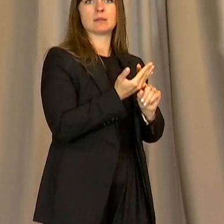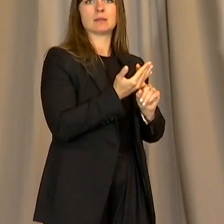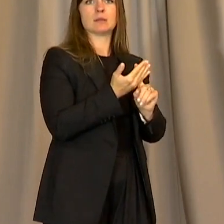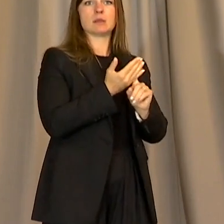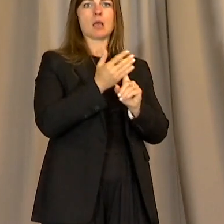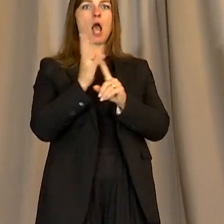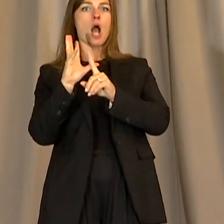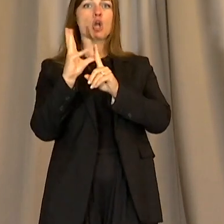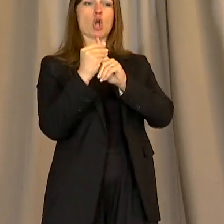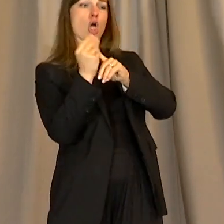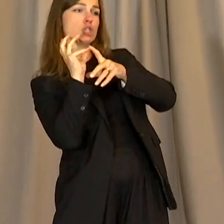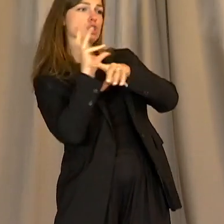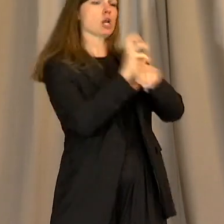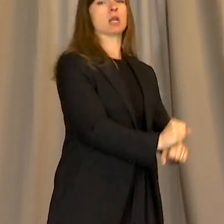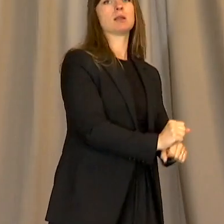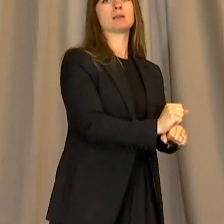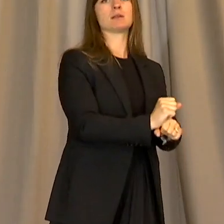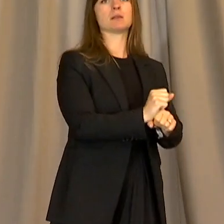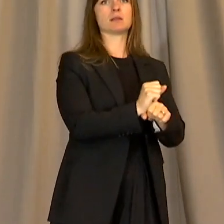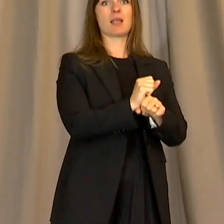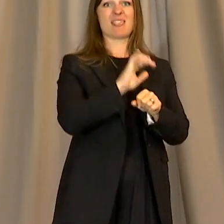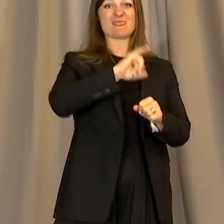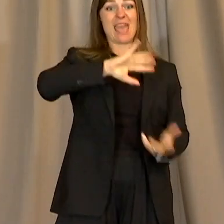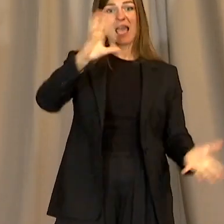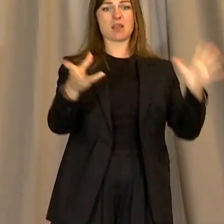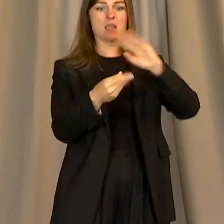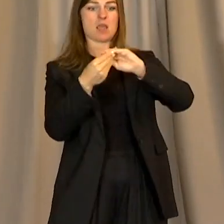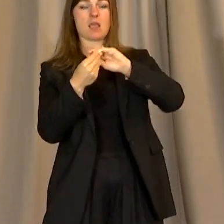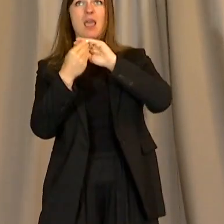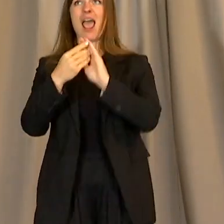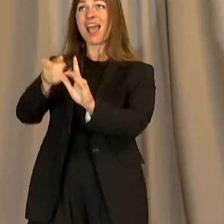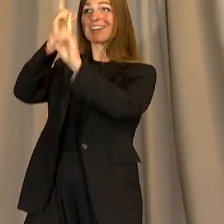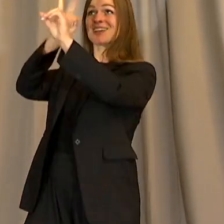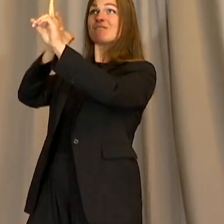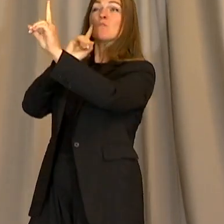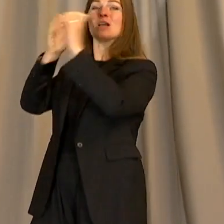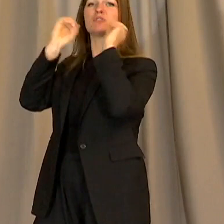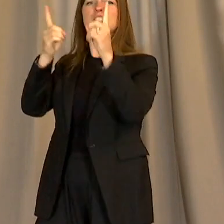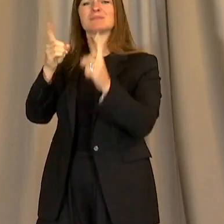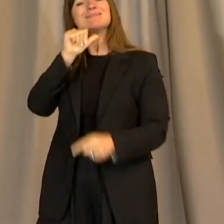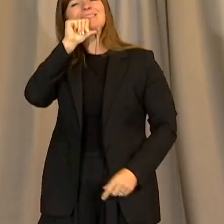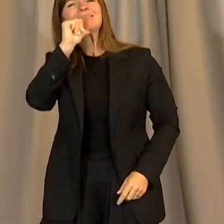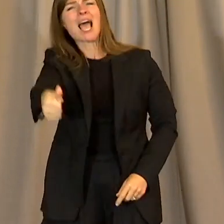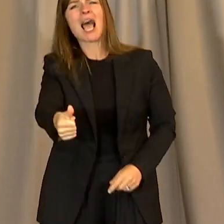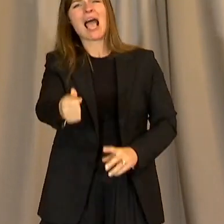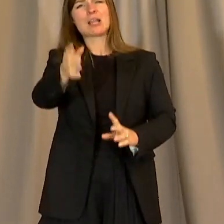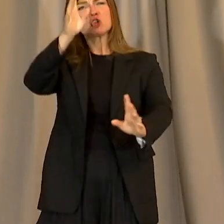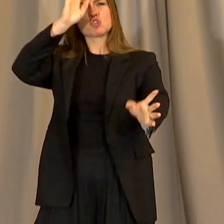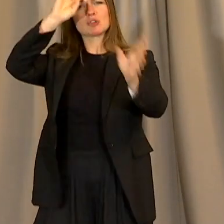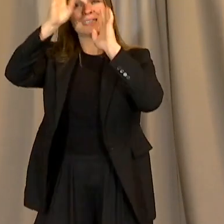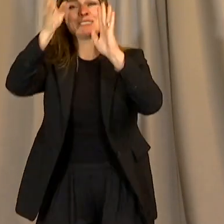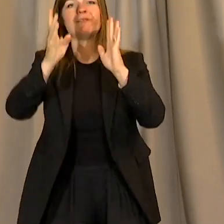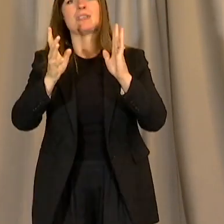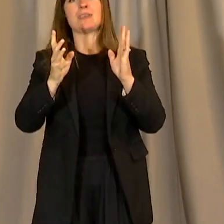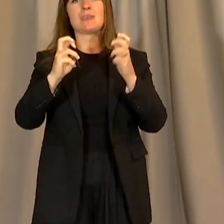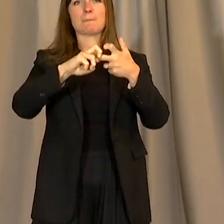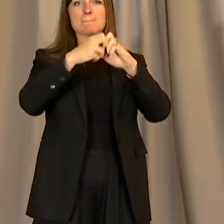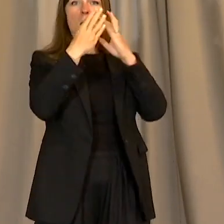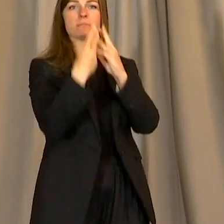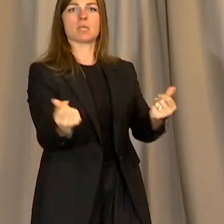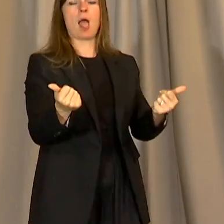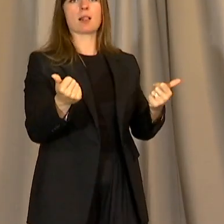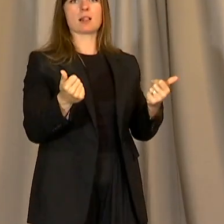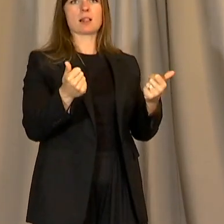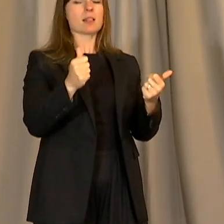acculturation. These are the highest ideals of education, not creativity, not problem solving,